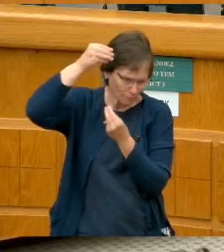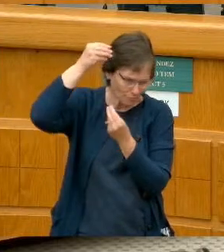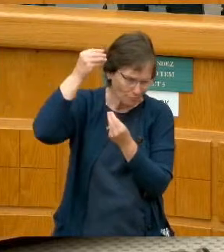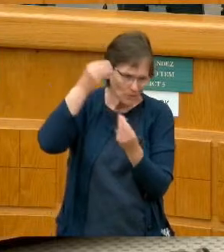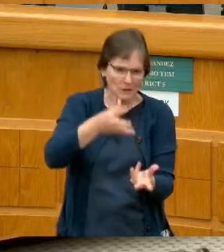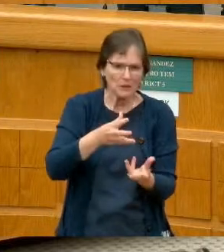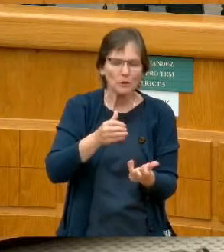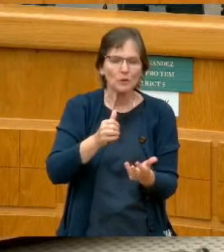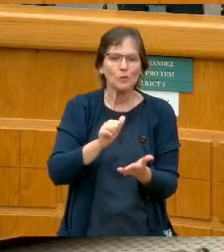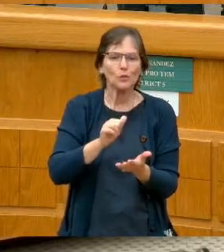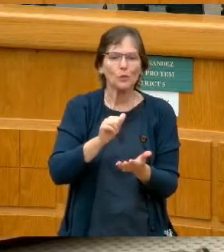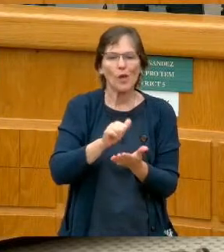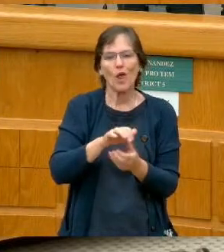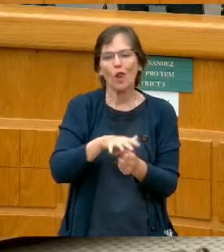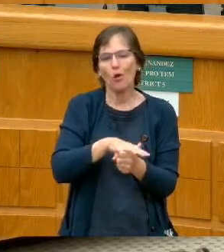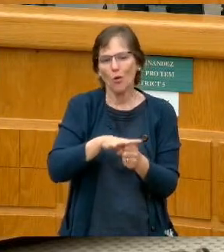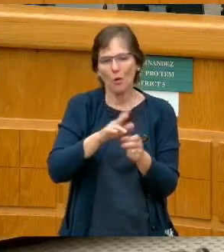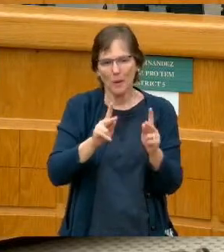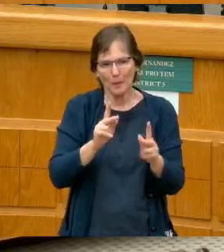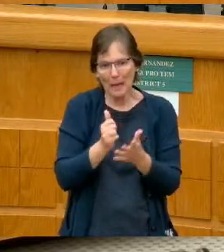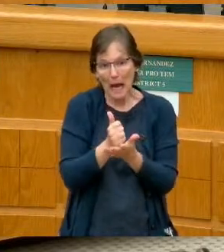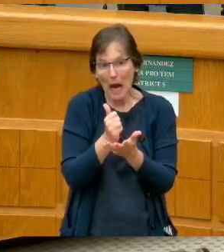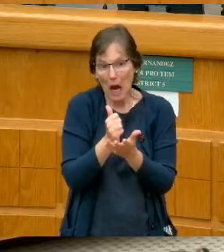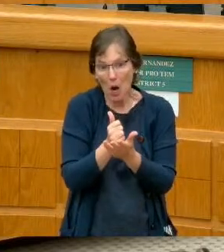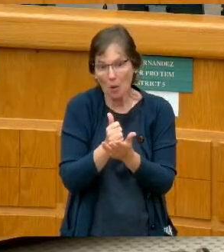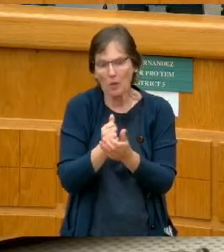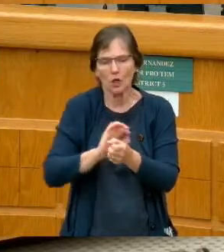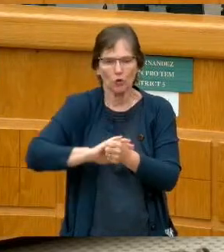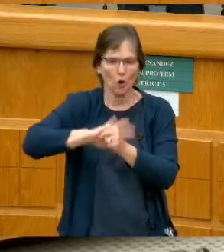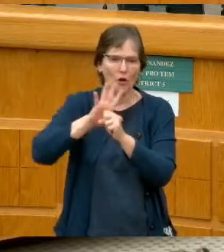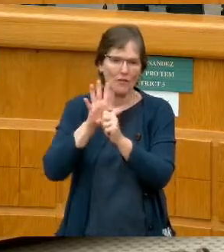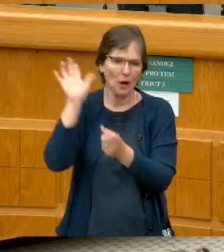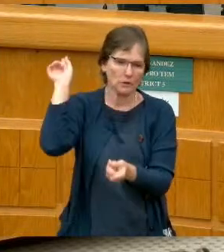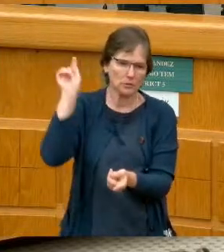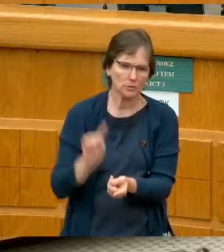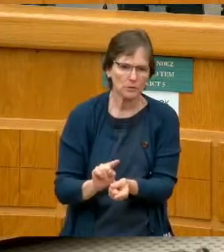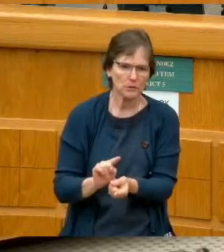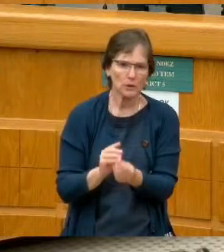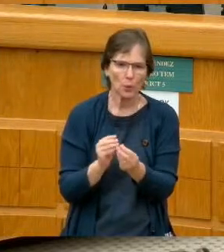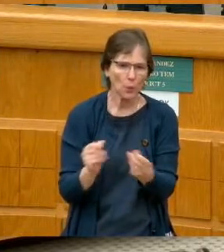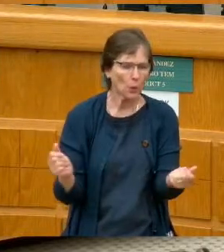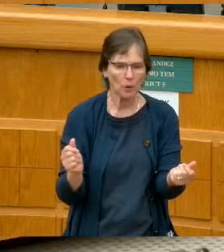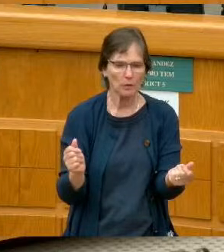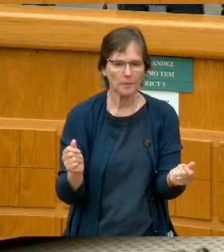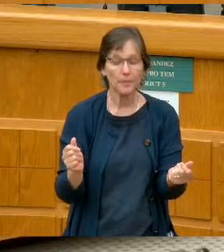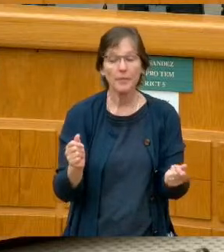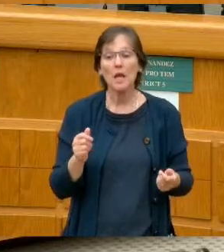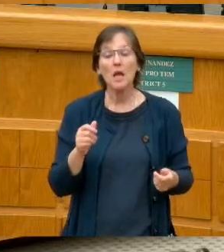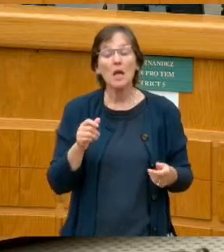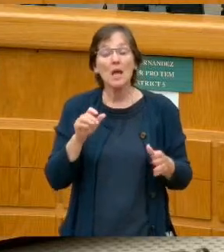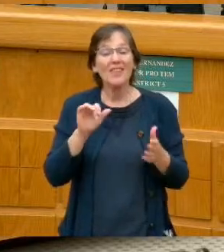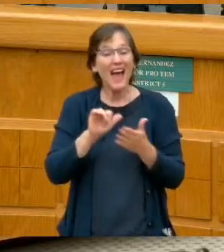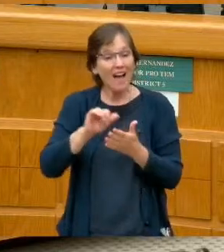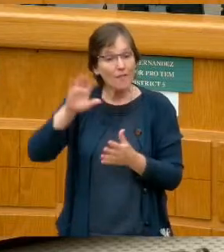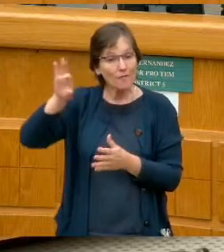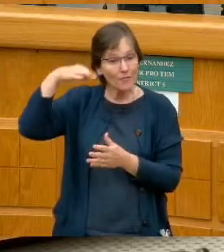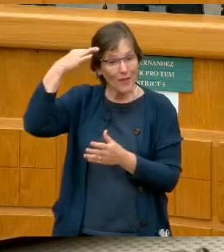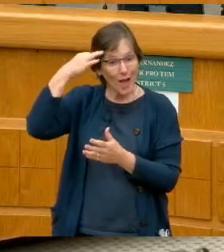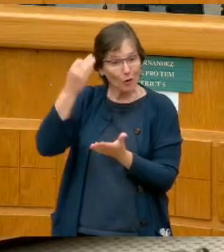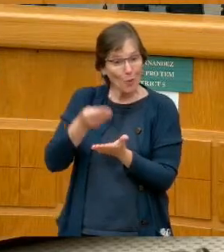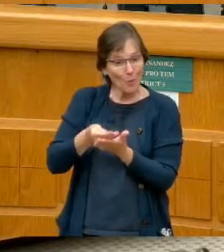again, reminds me to remind you that these federal dollars, whether they be for